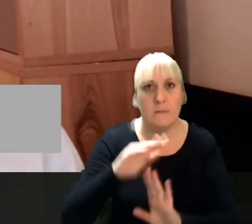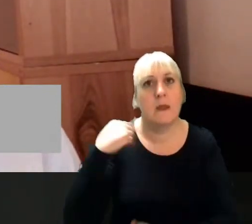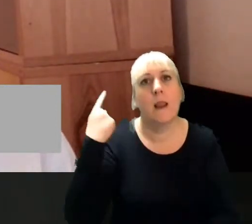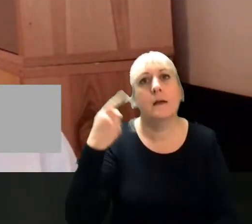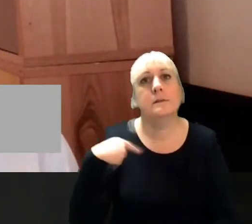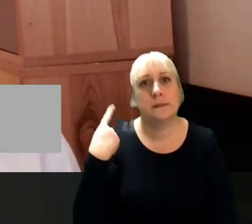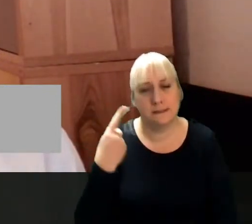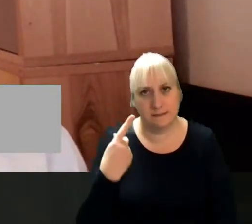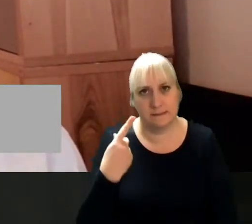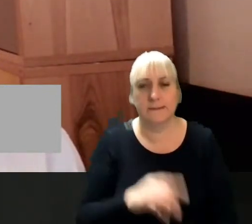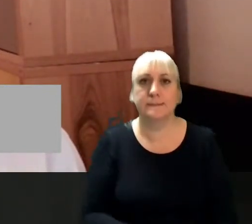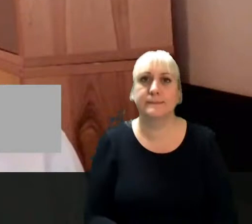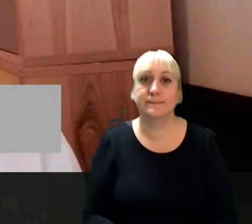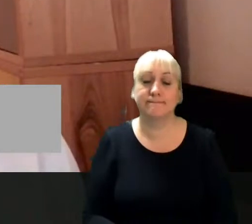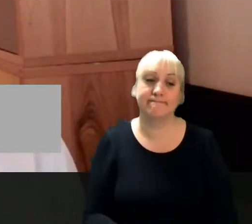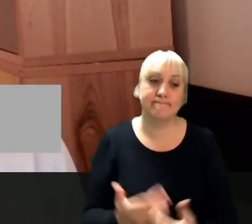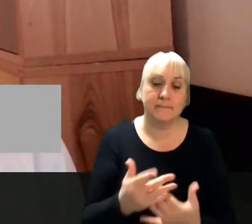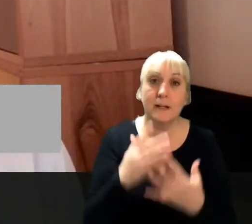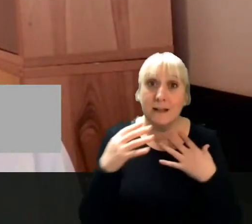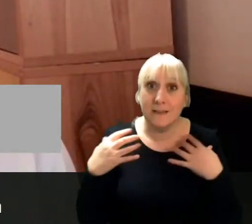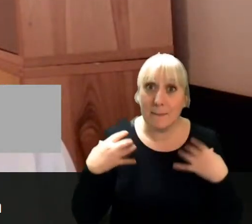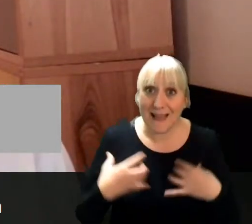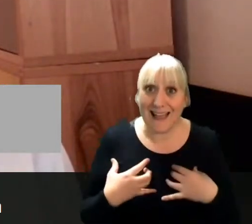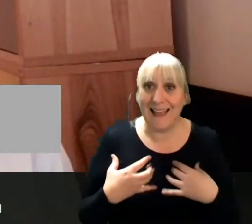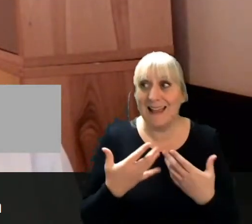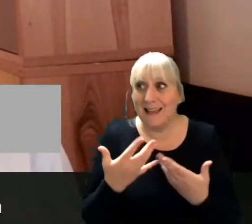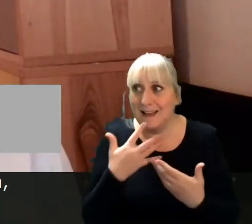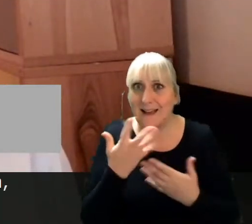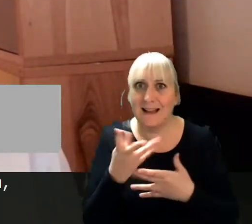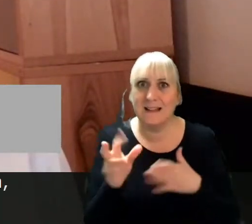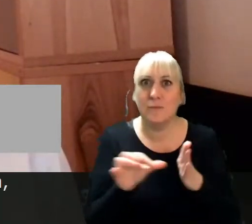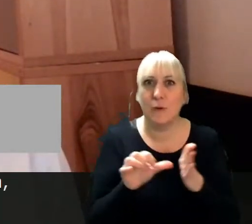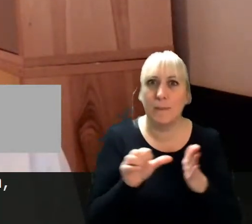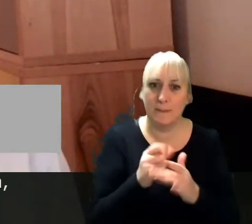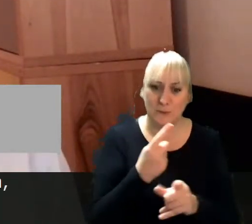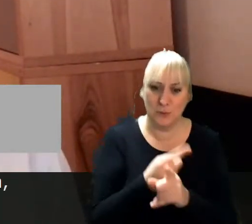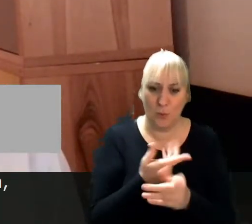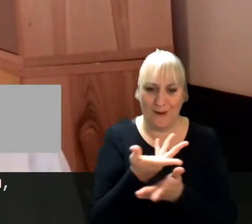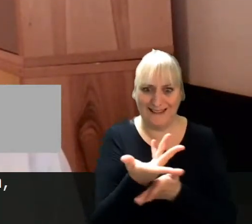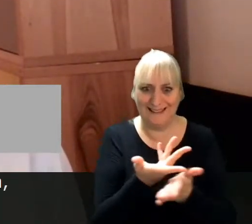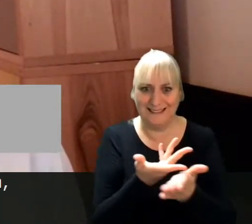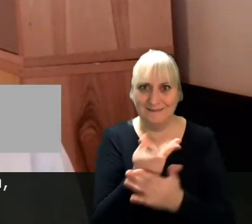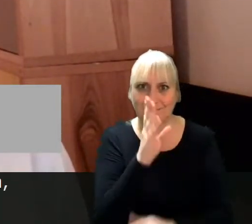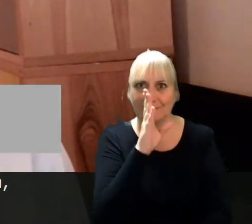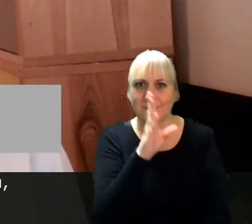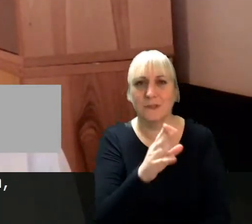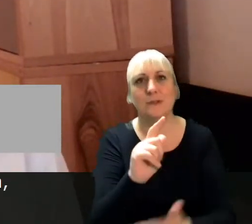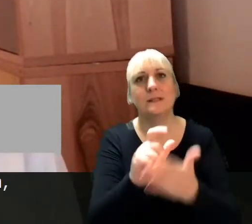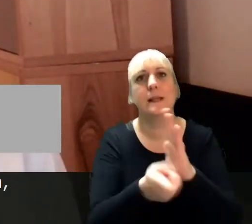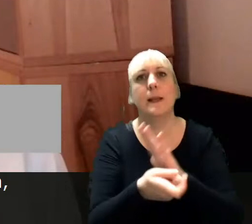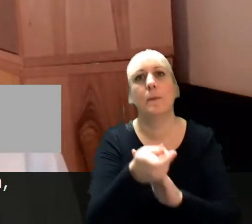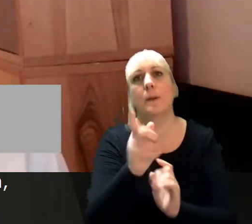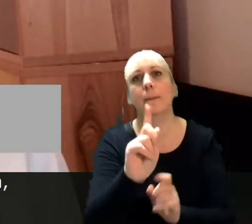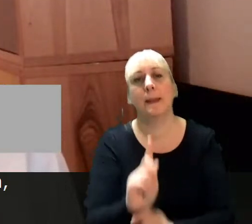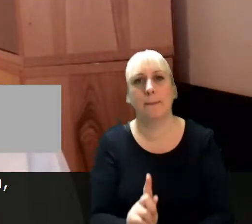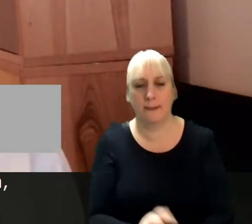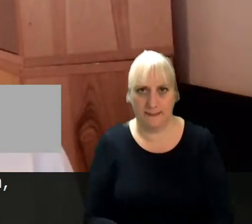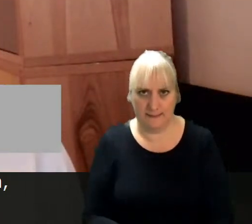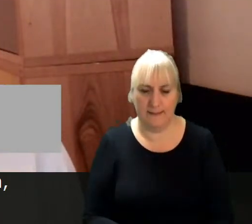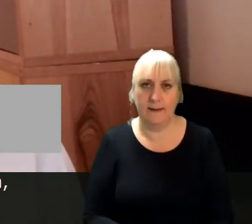thing is, the Mayor has a problem talking to disabled people. He had to